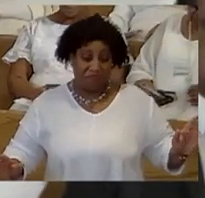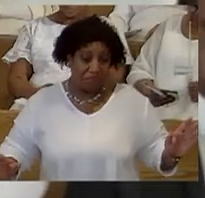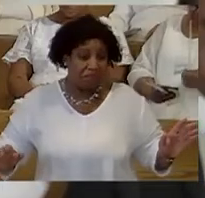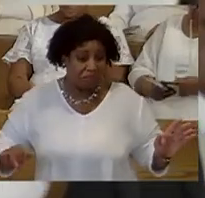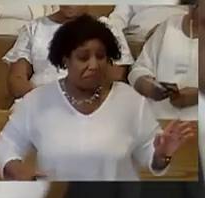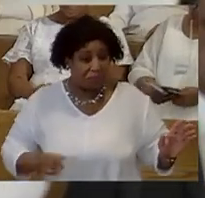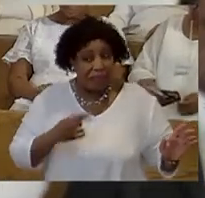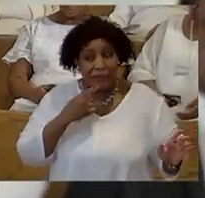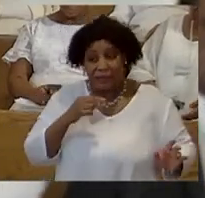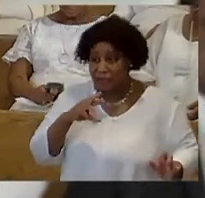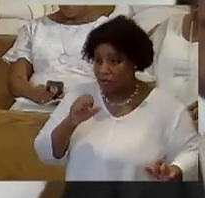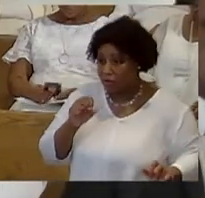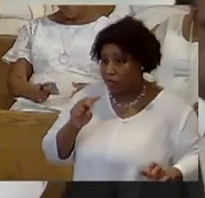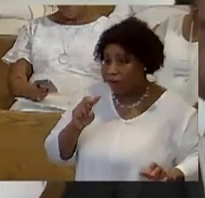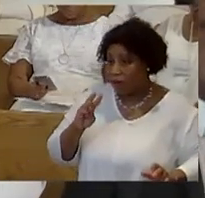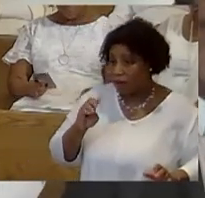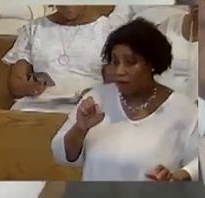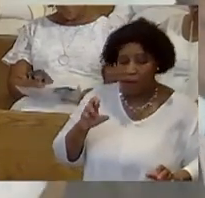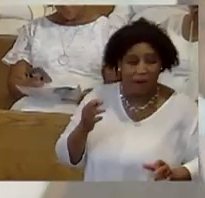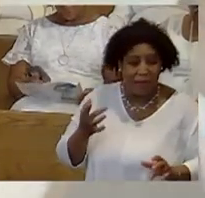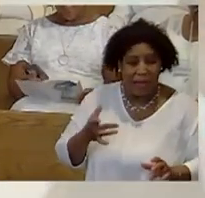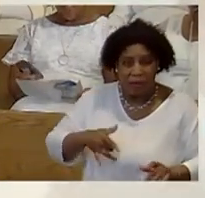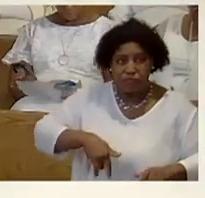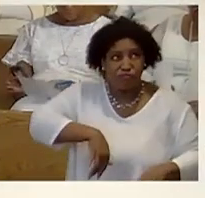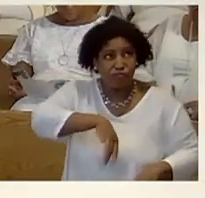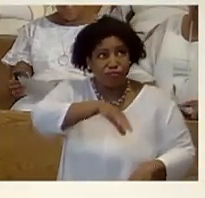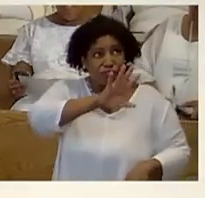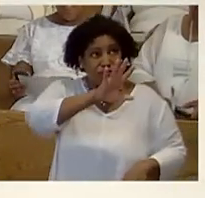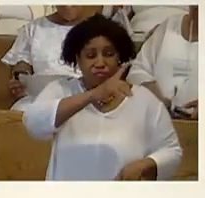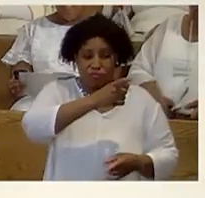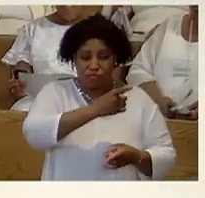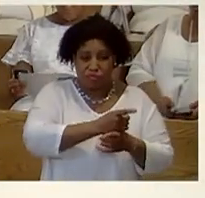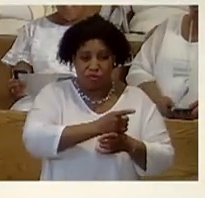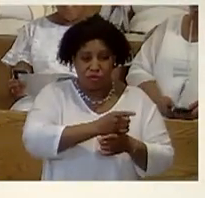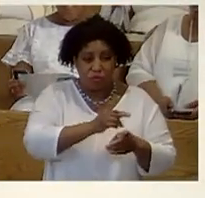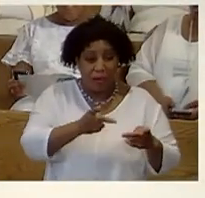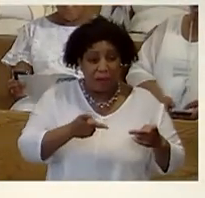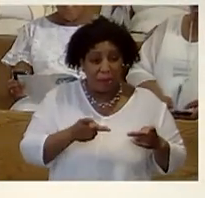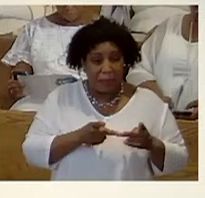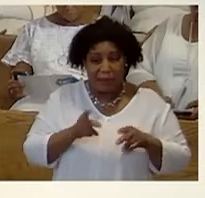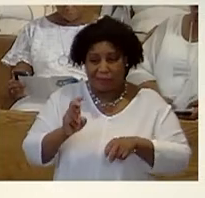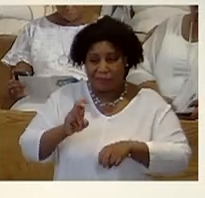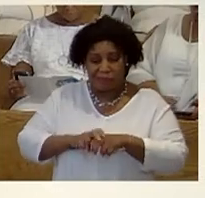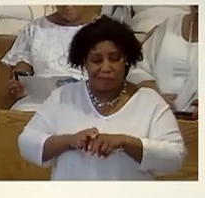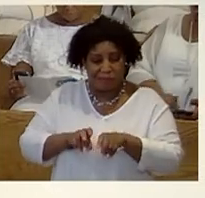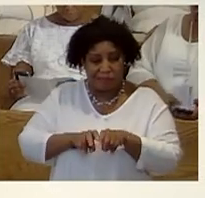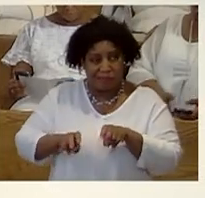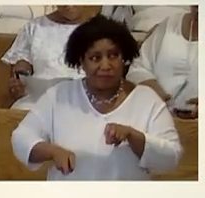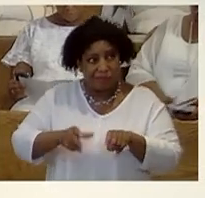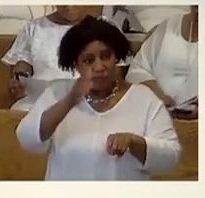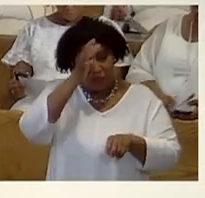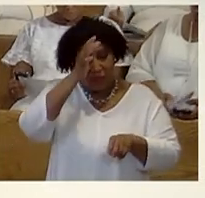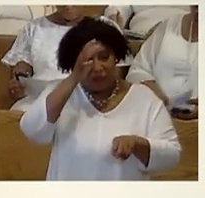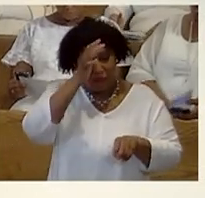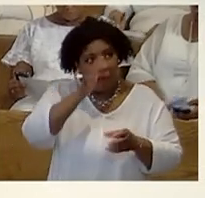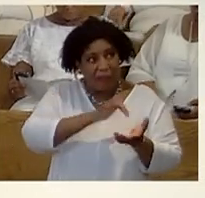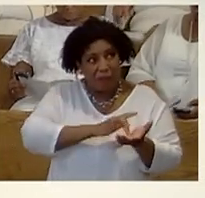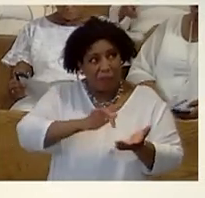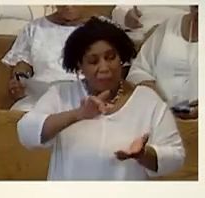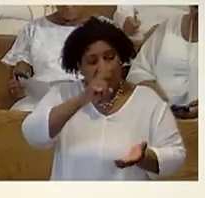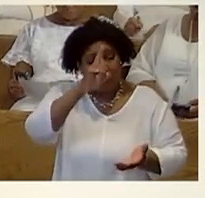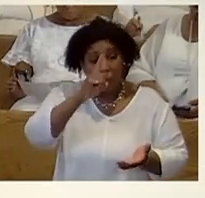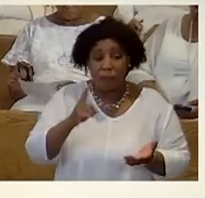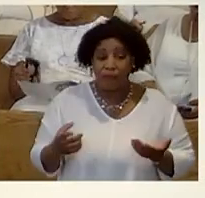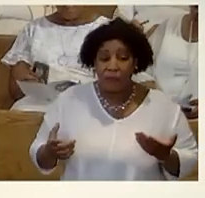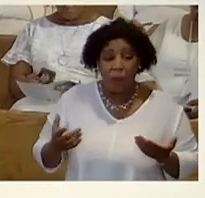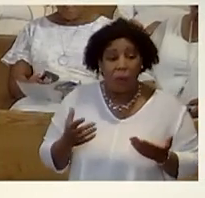he said, Reverend Barr, that he's now going to take his rightful place to be seated right next to his Father in glory so